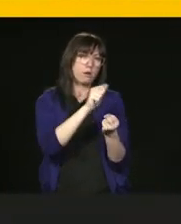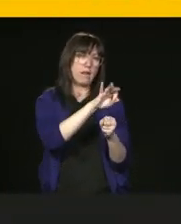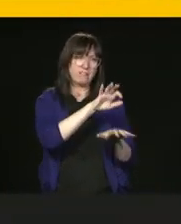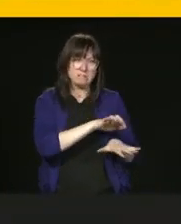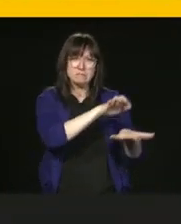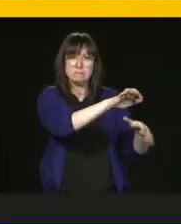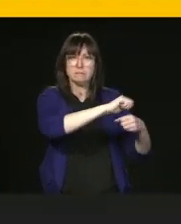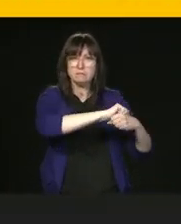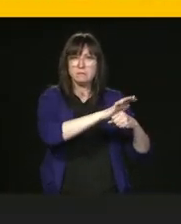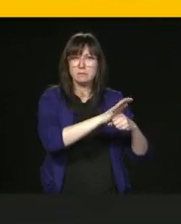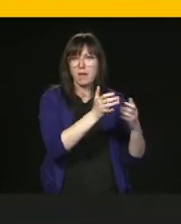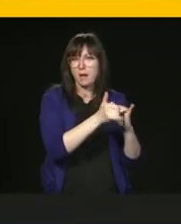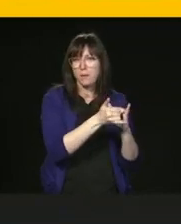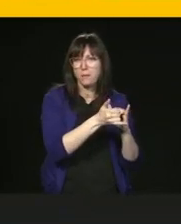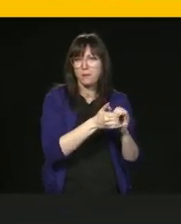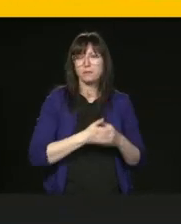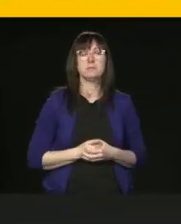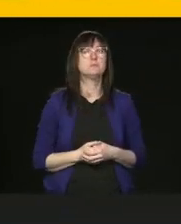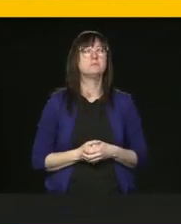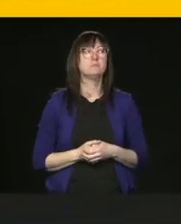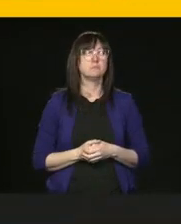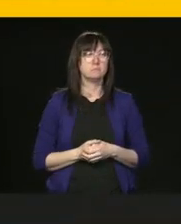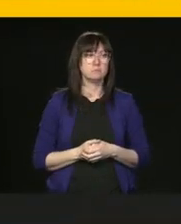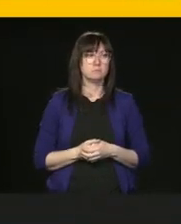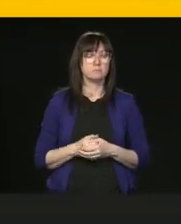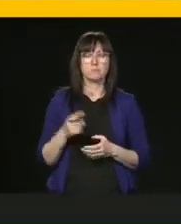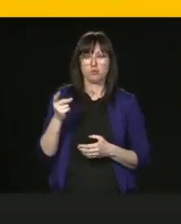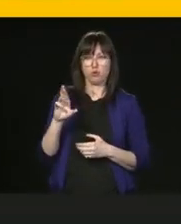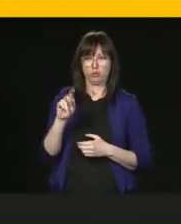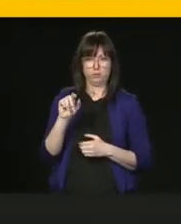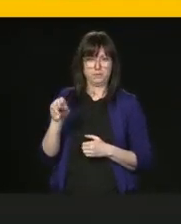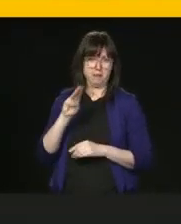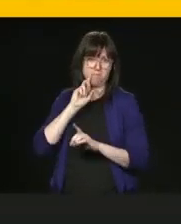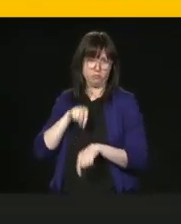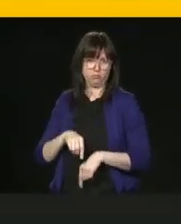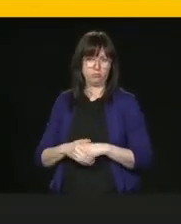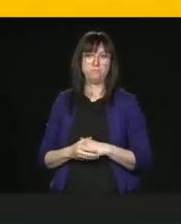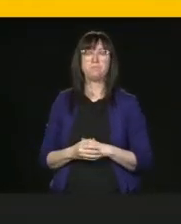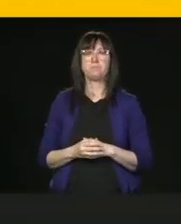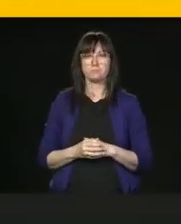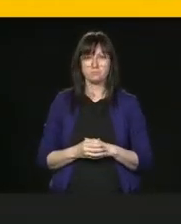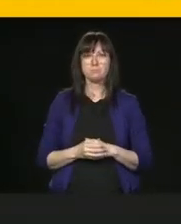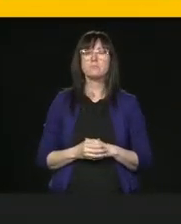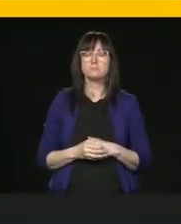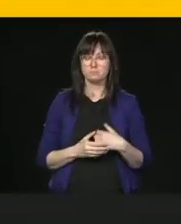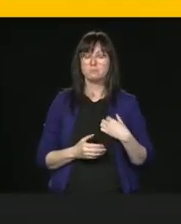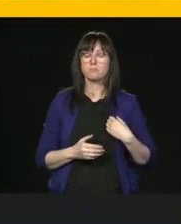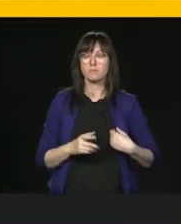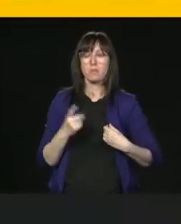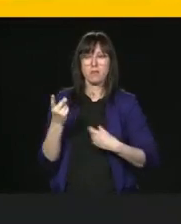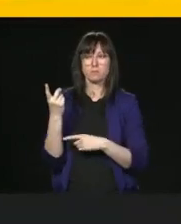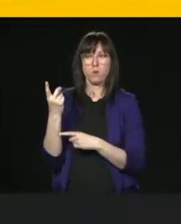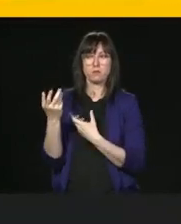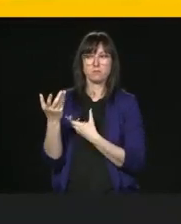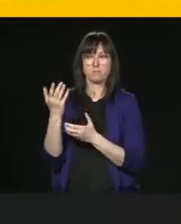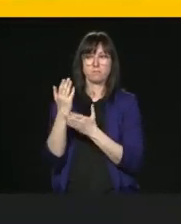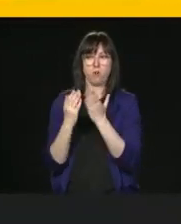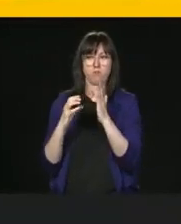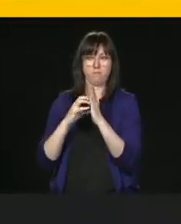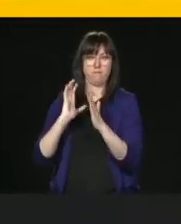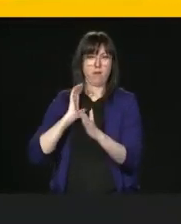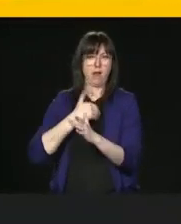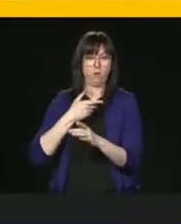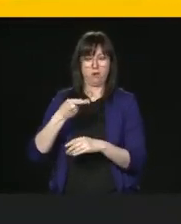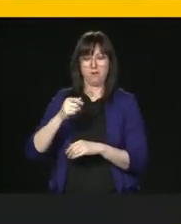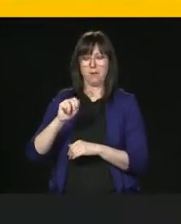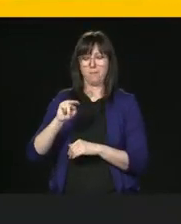So this is actually part of the years of pandemic planning. We do have a framework called